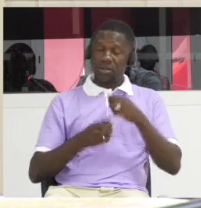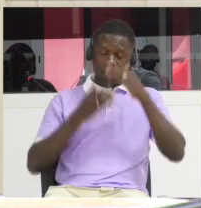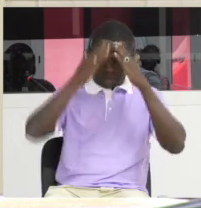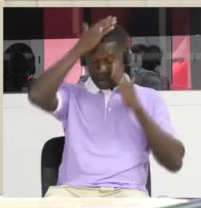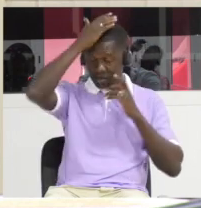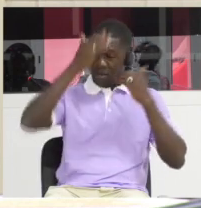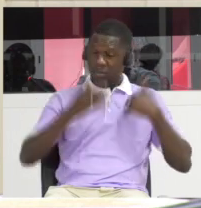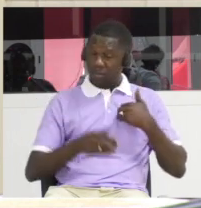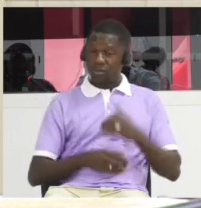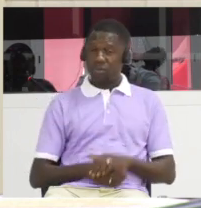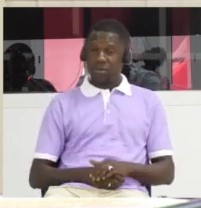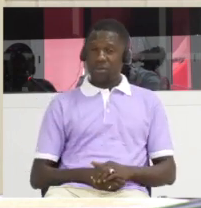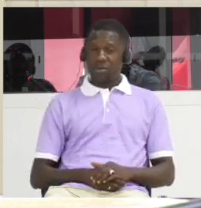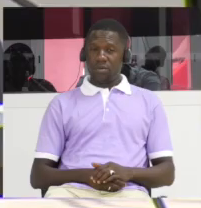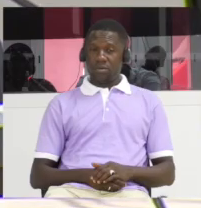their competence was